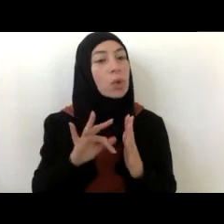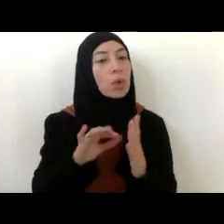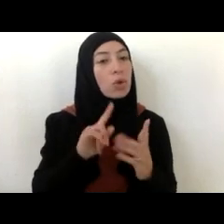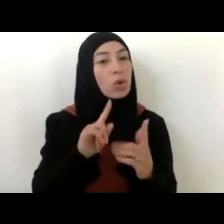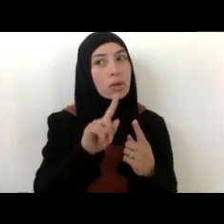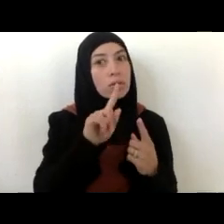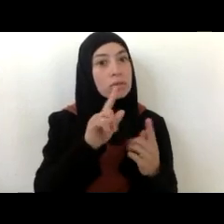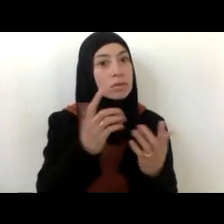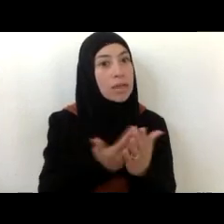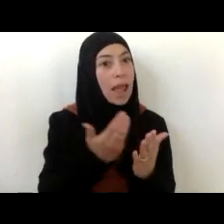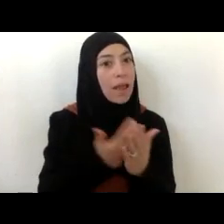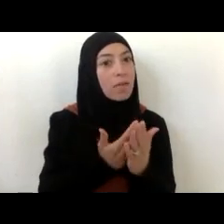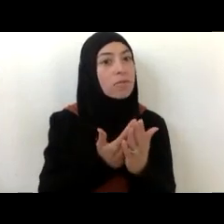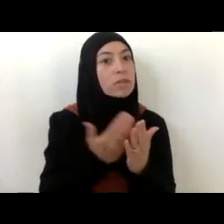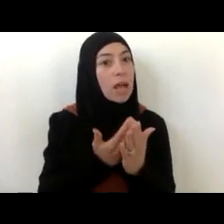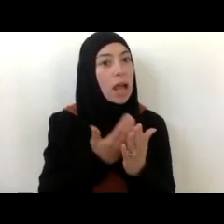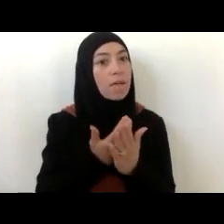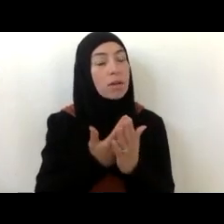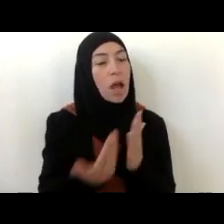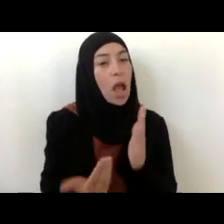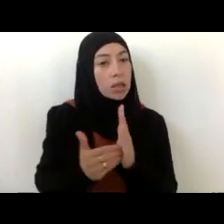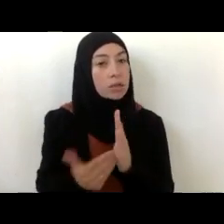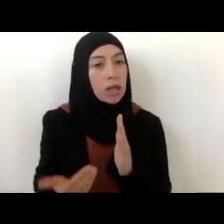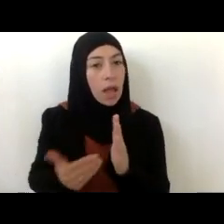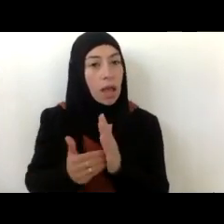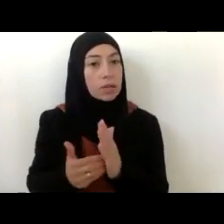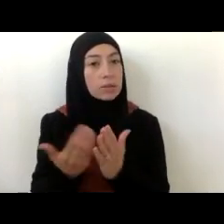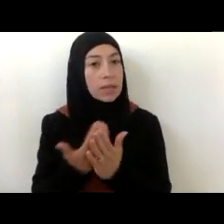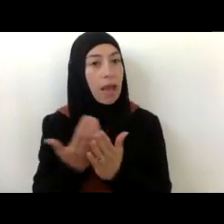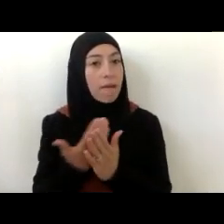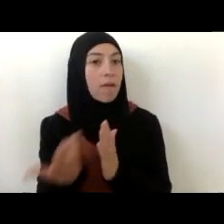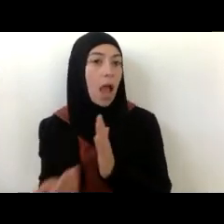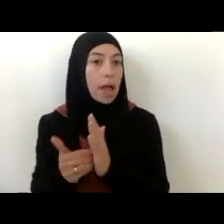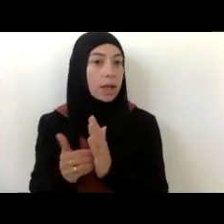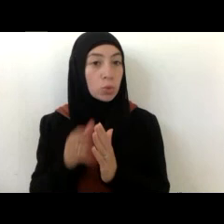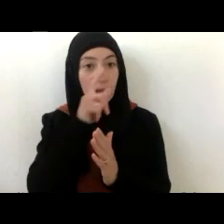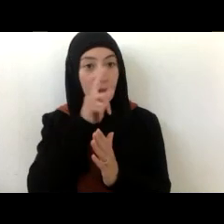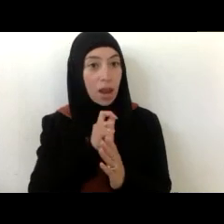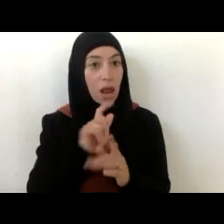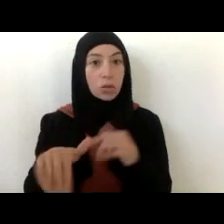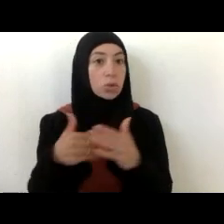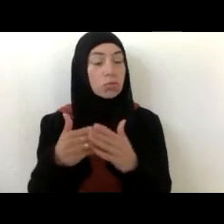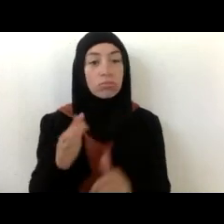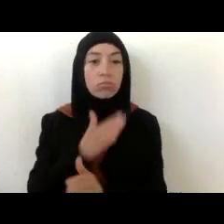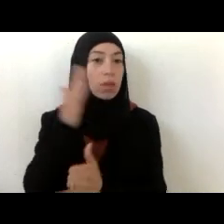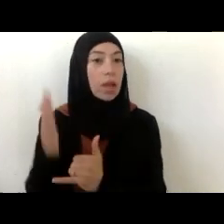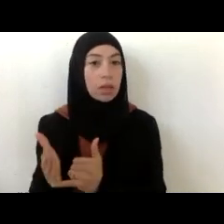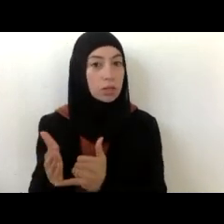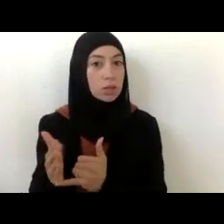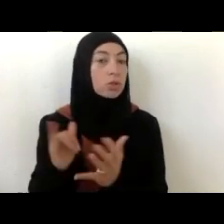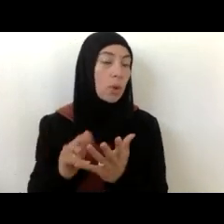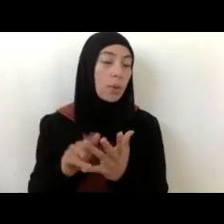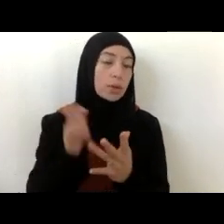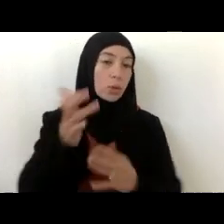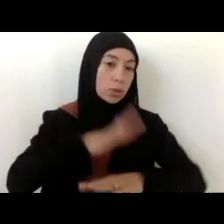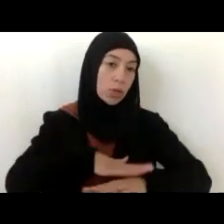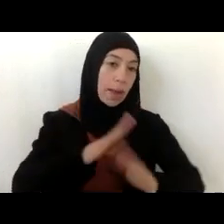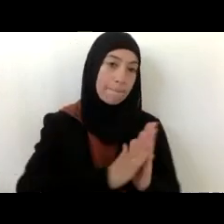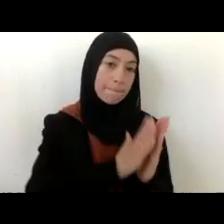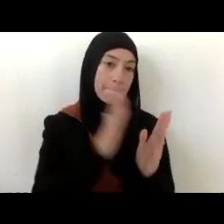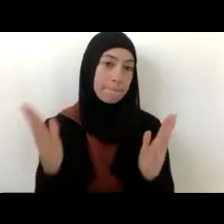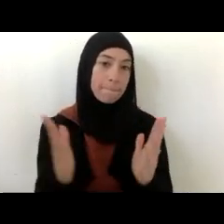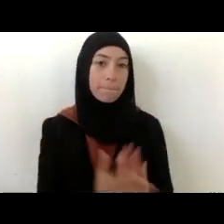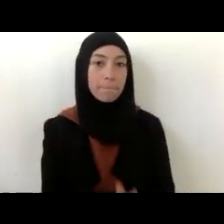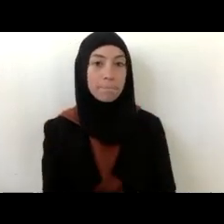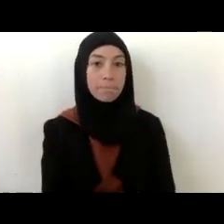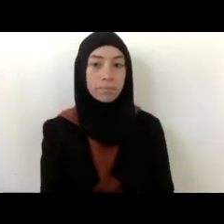as you progress. We don't look at it until it closes, so it's your space to get your work in. Actually, Amanda, I've